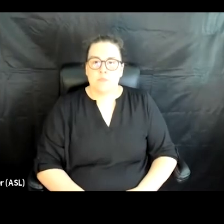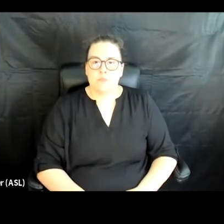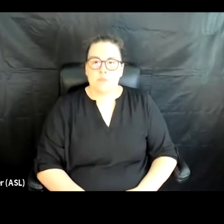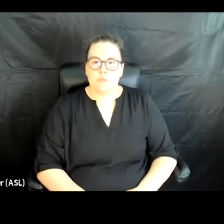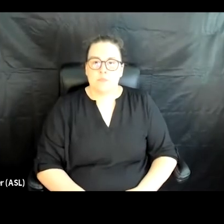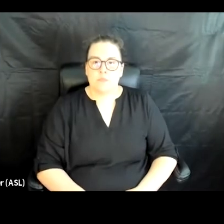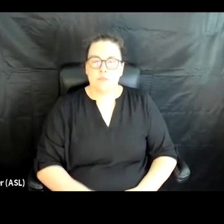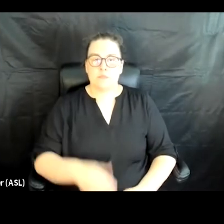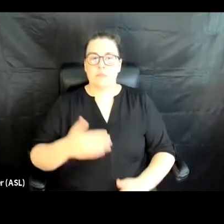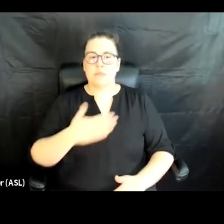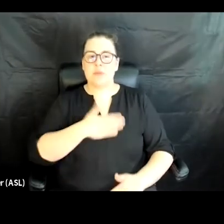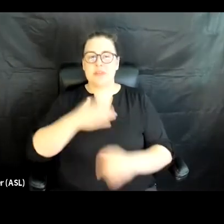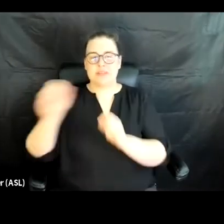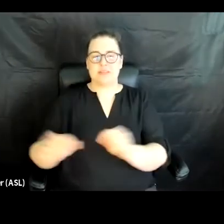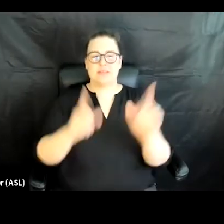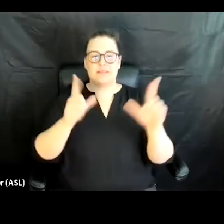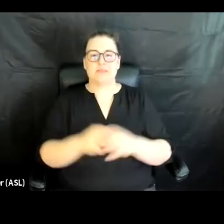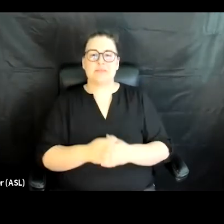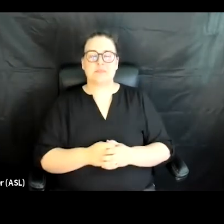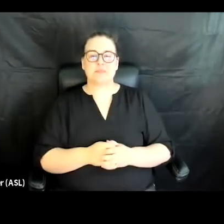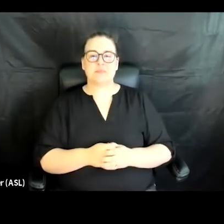Next slide, please. Hi.